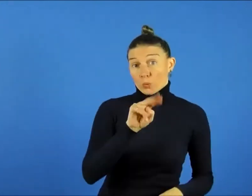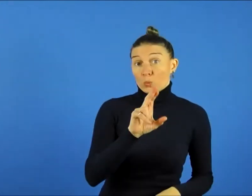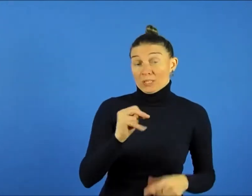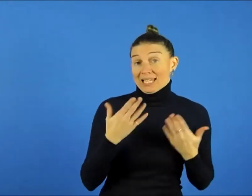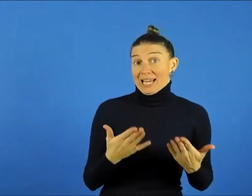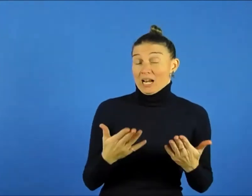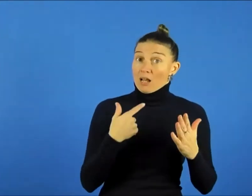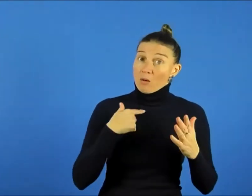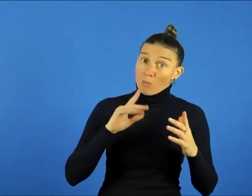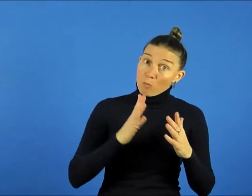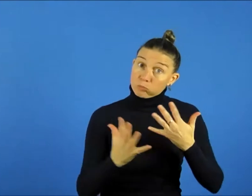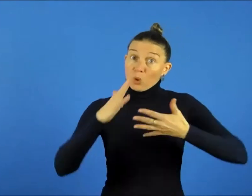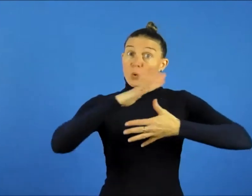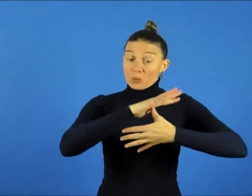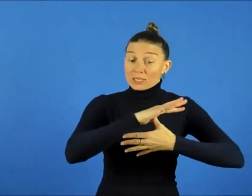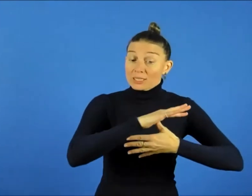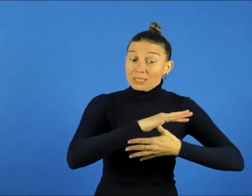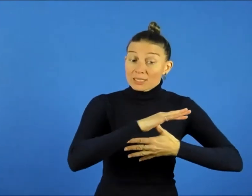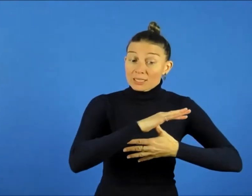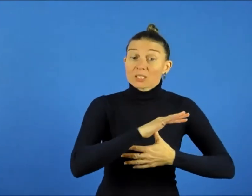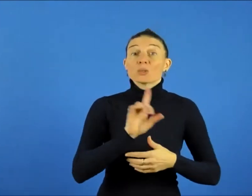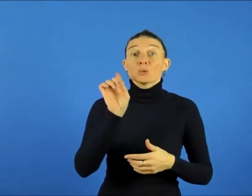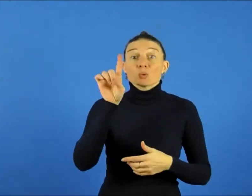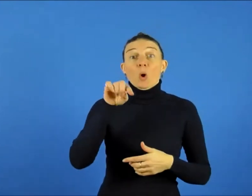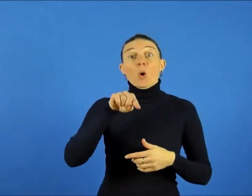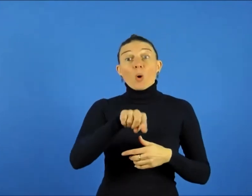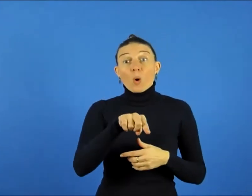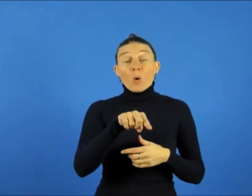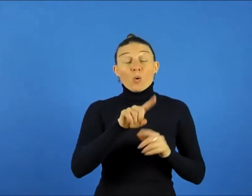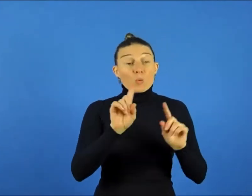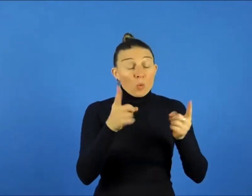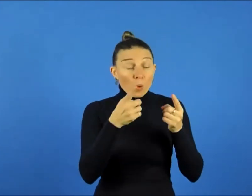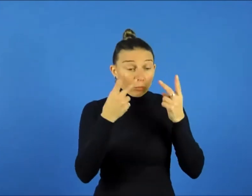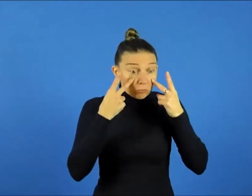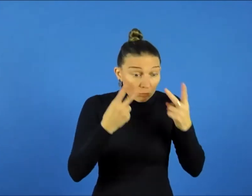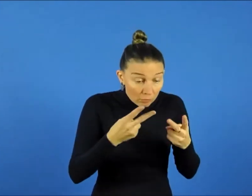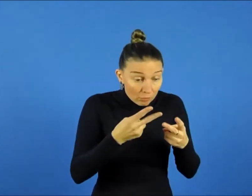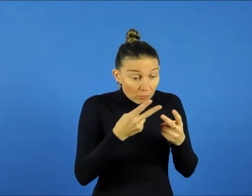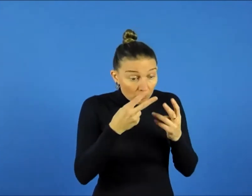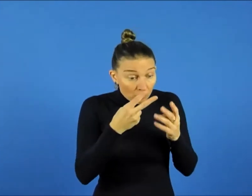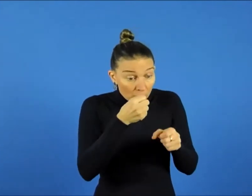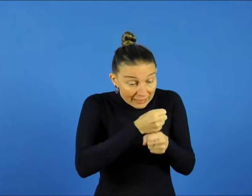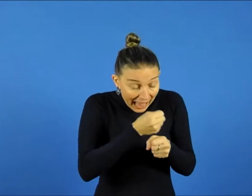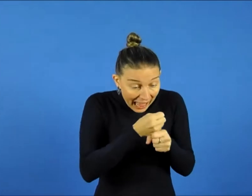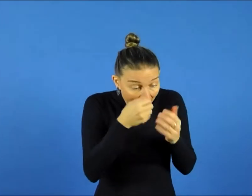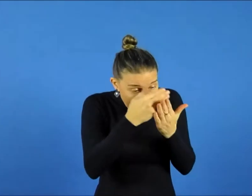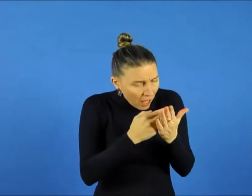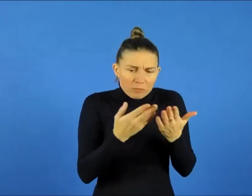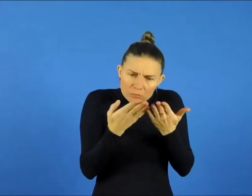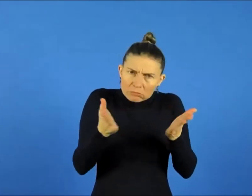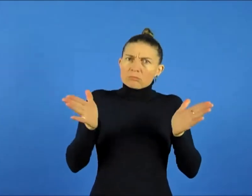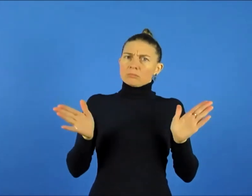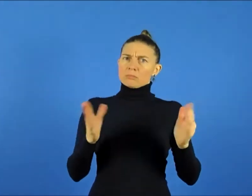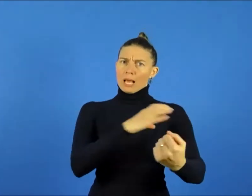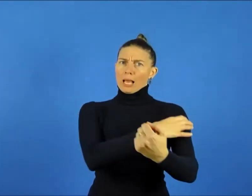we are not only meeting to discuss, but we are also developing the capacities of the